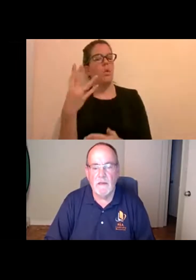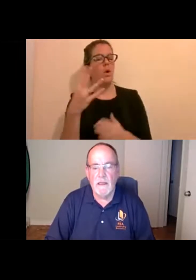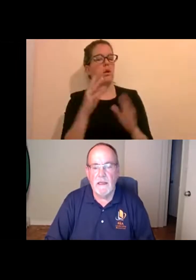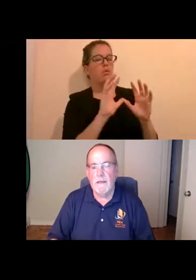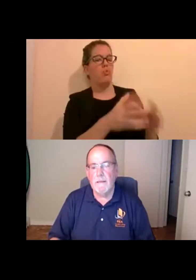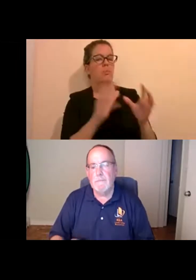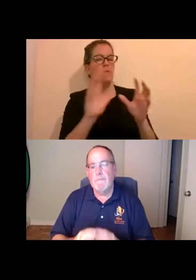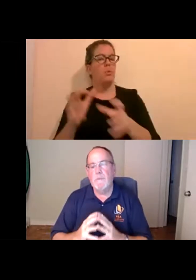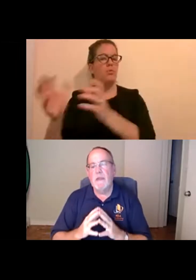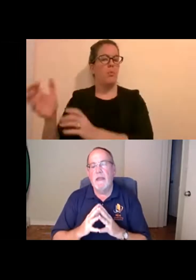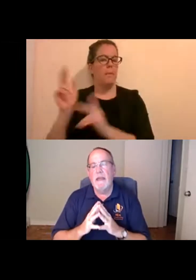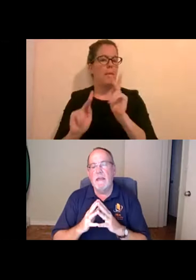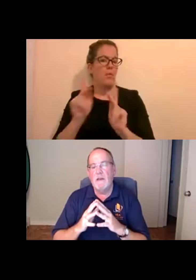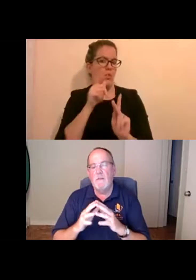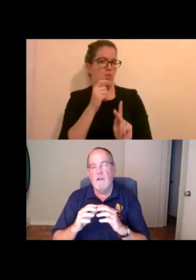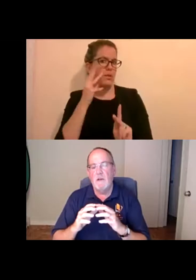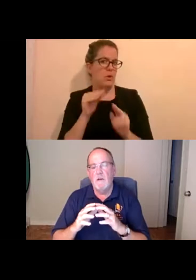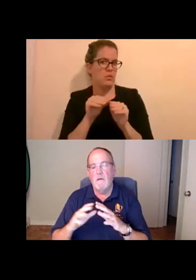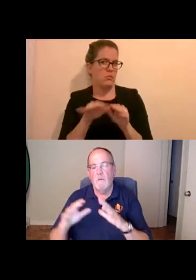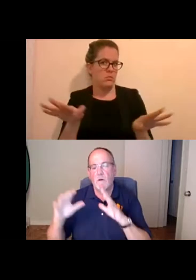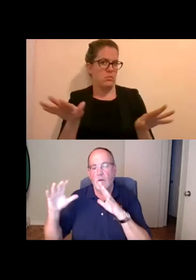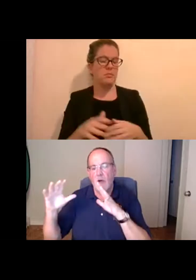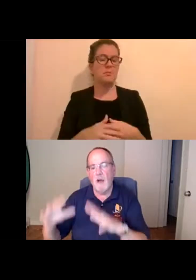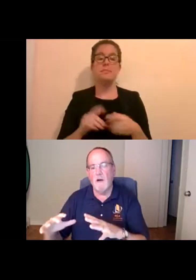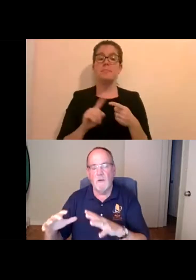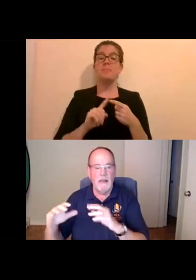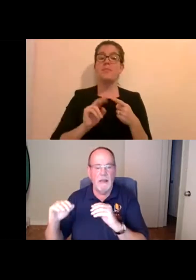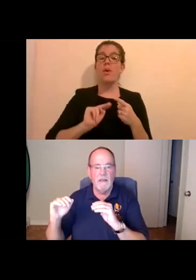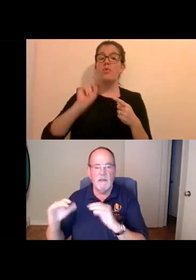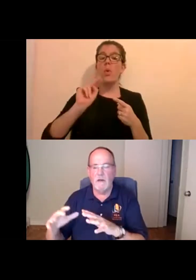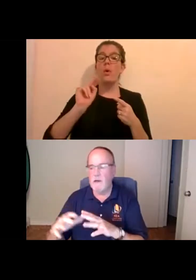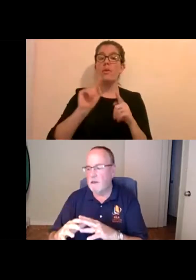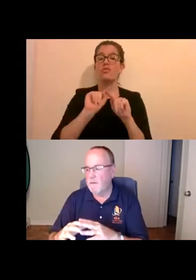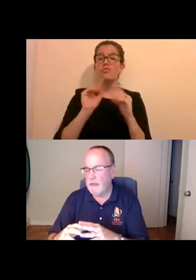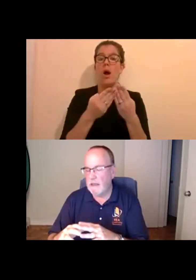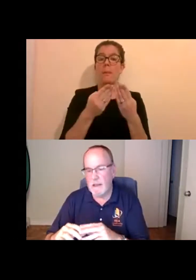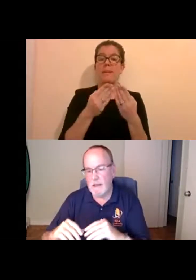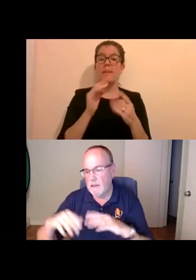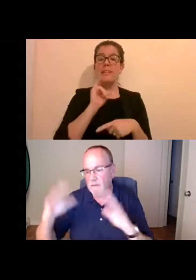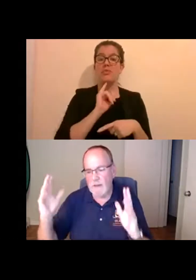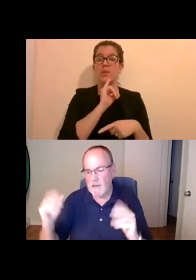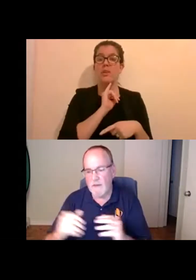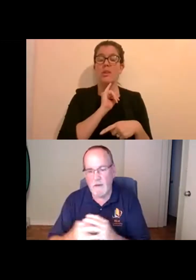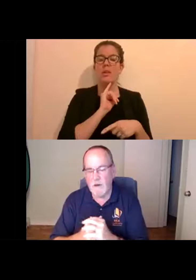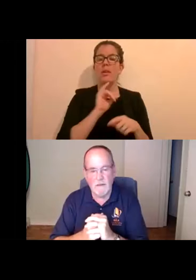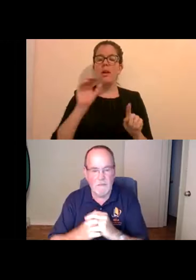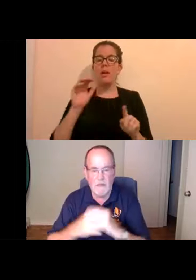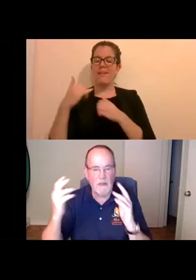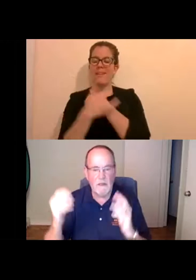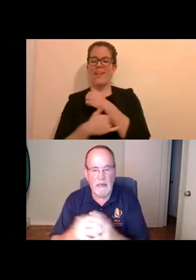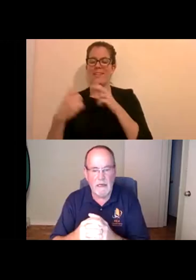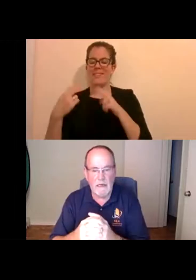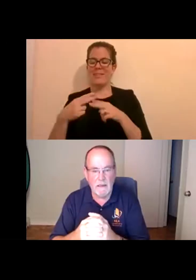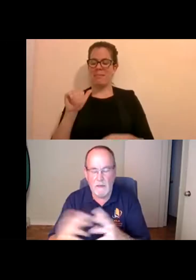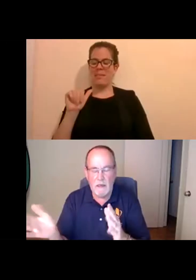Israel, they, as I mentioned, were conquered by Assyria in about 730